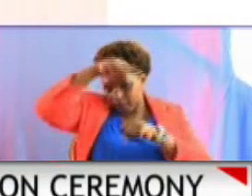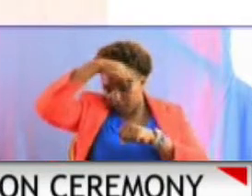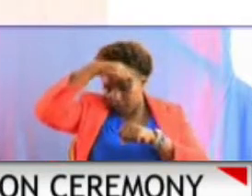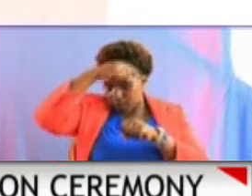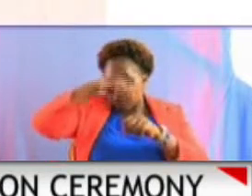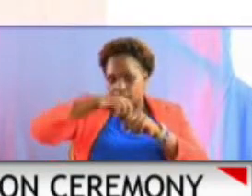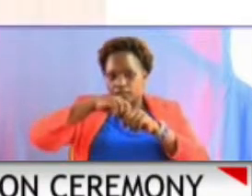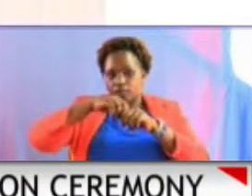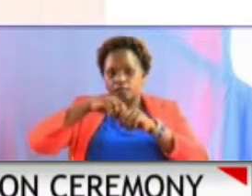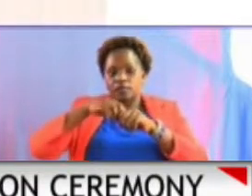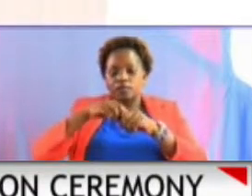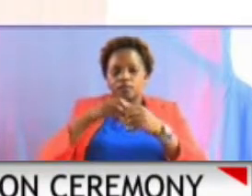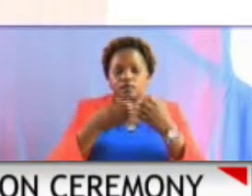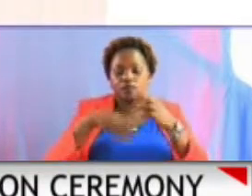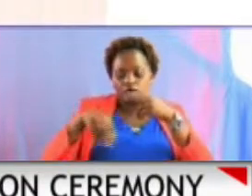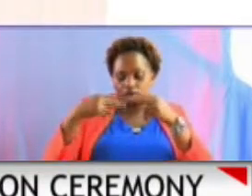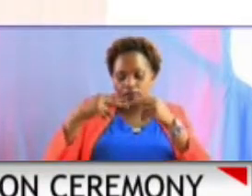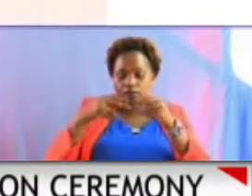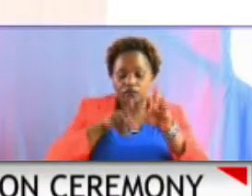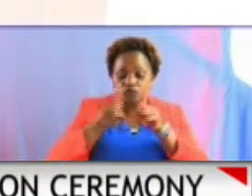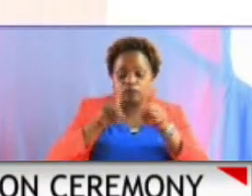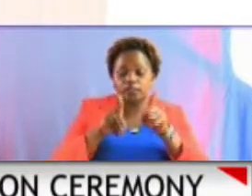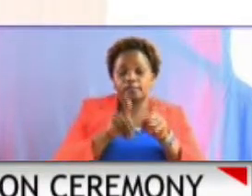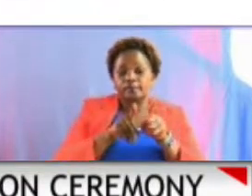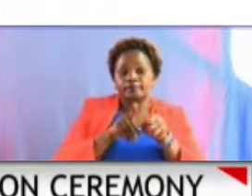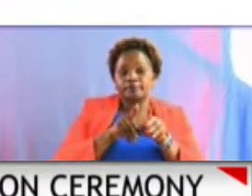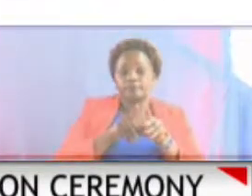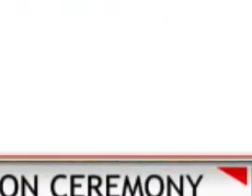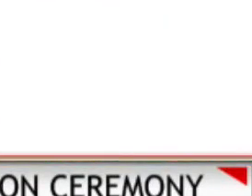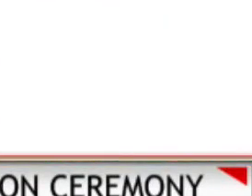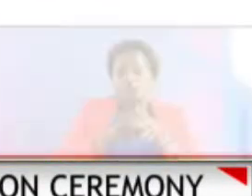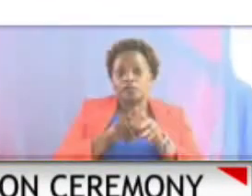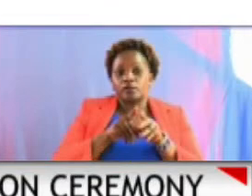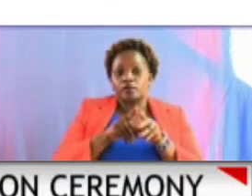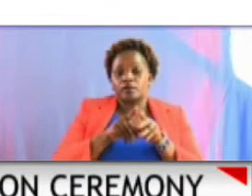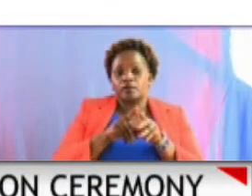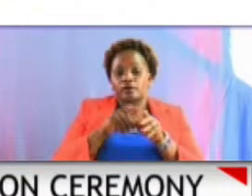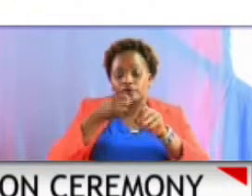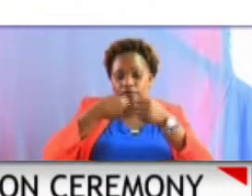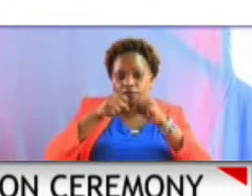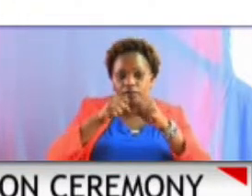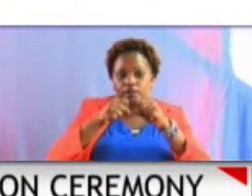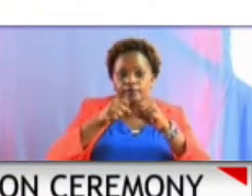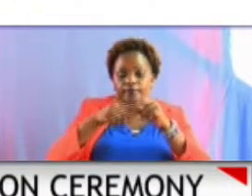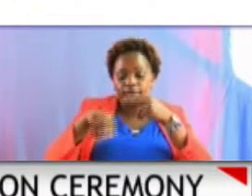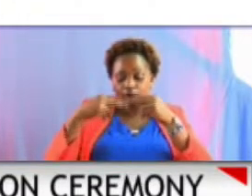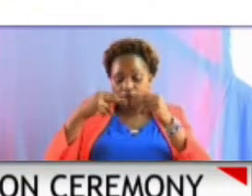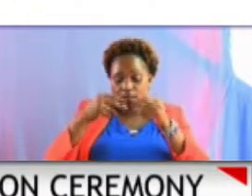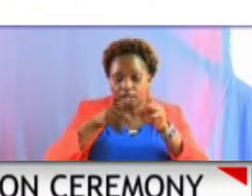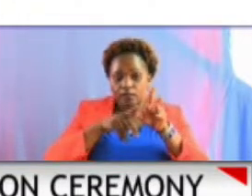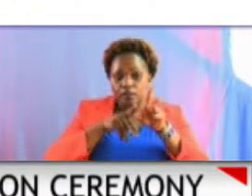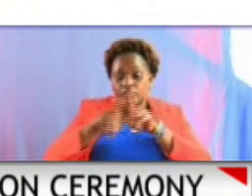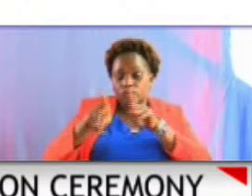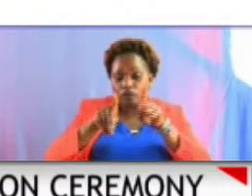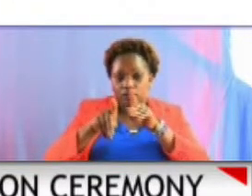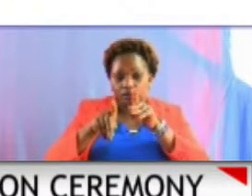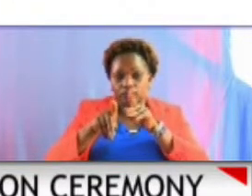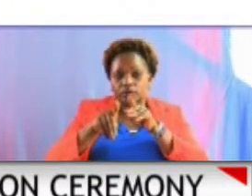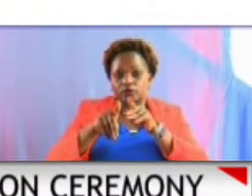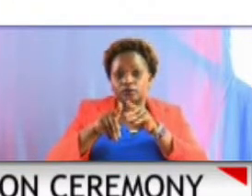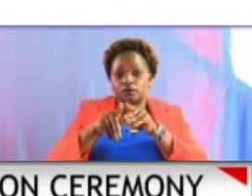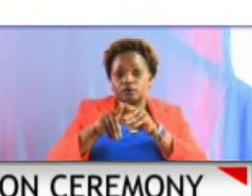in Hospitality and Tourism Management. Master of Science in Hospitality and Tourism